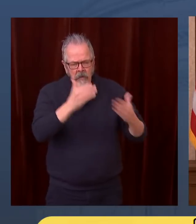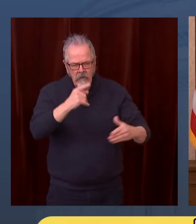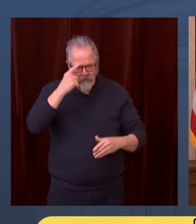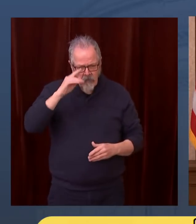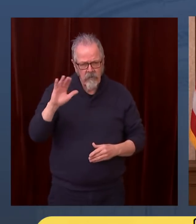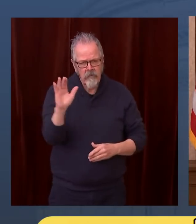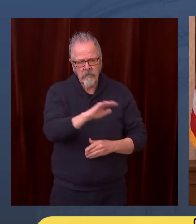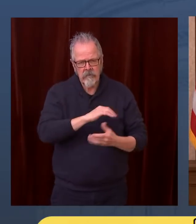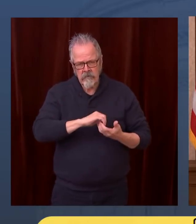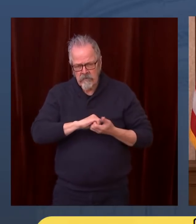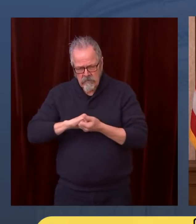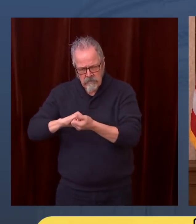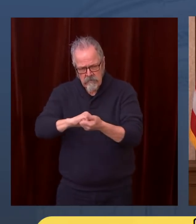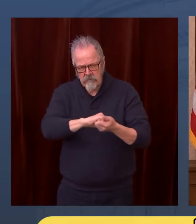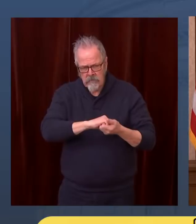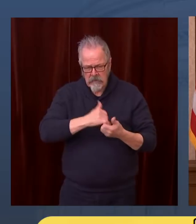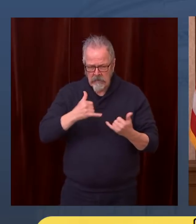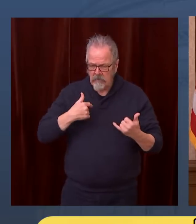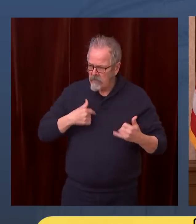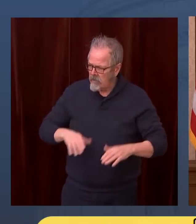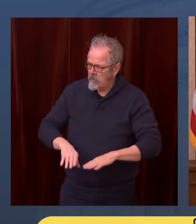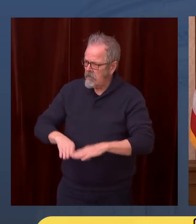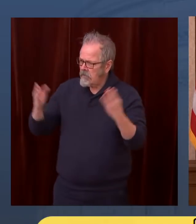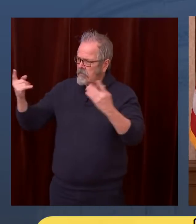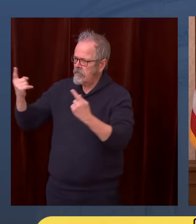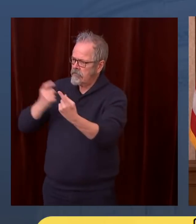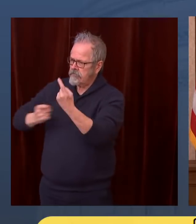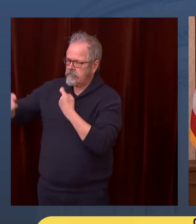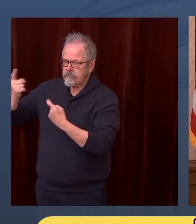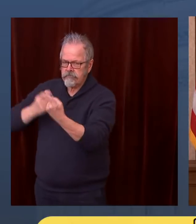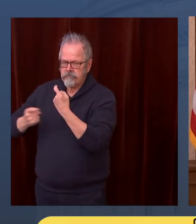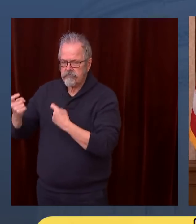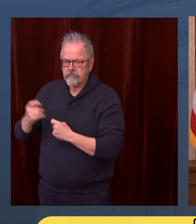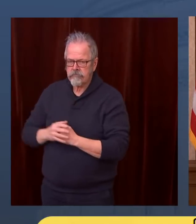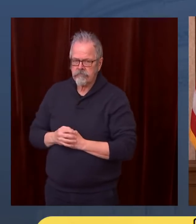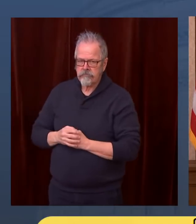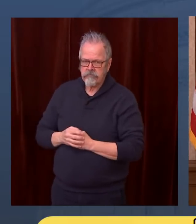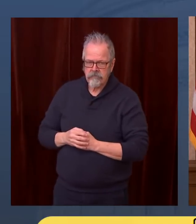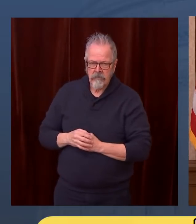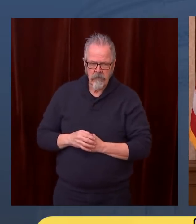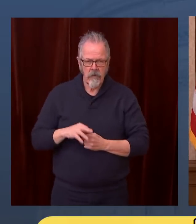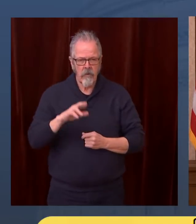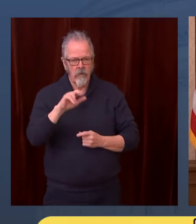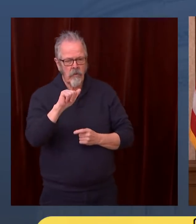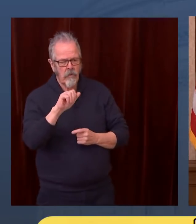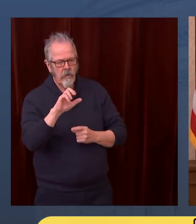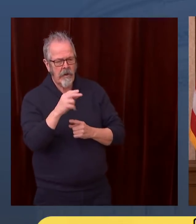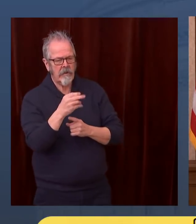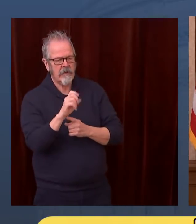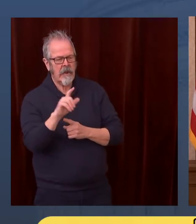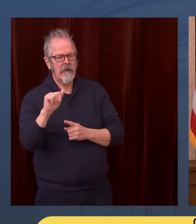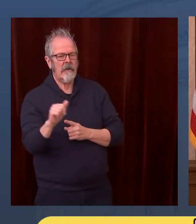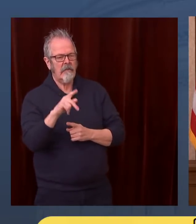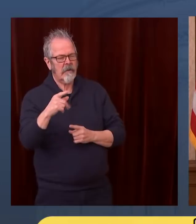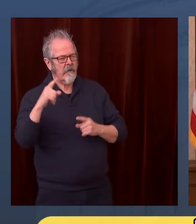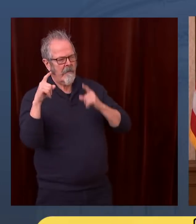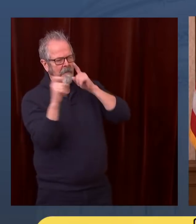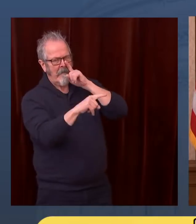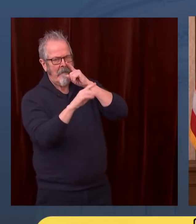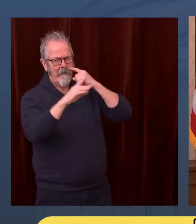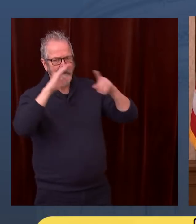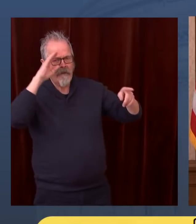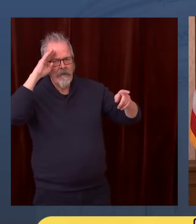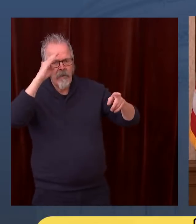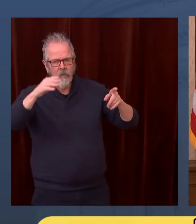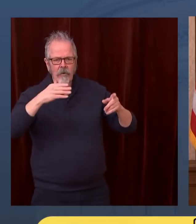Gridley. Up first, we'll go to Rachel with AP. Go ahead, Rachel. Good afternoon. Governor, given your